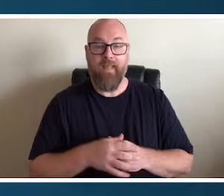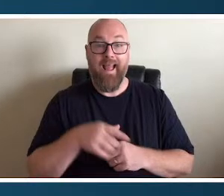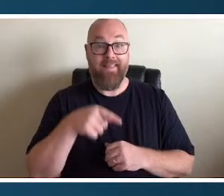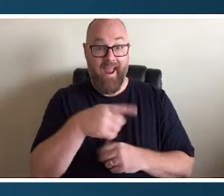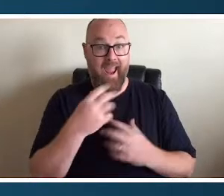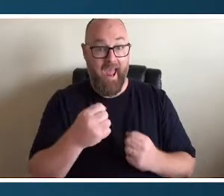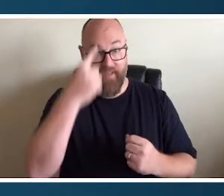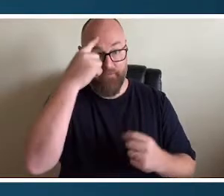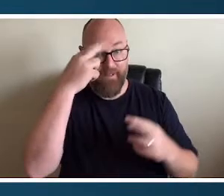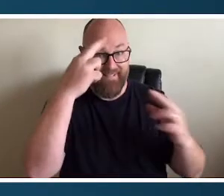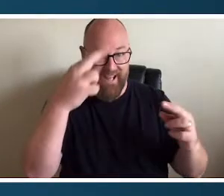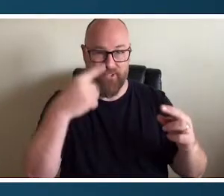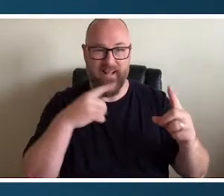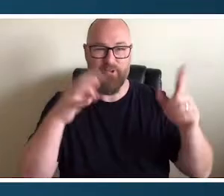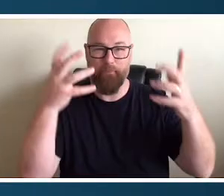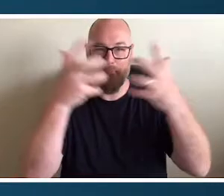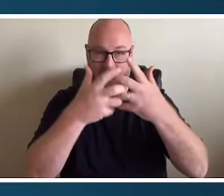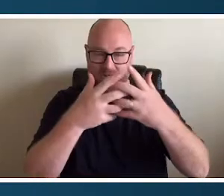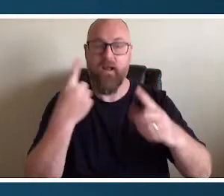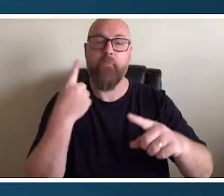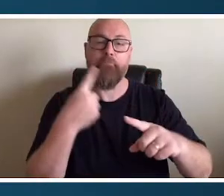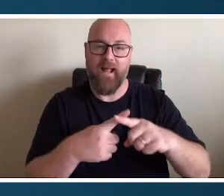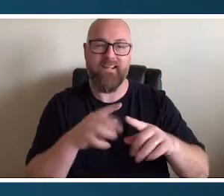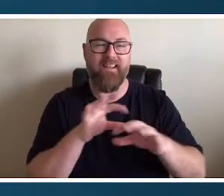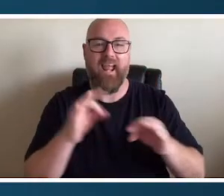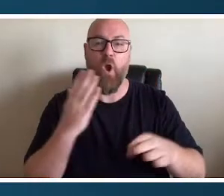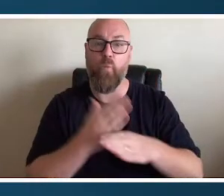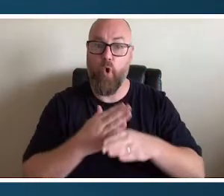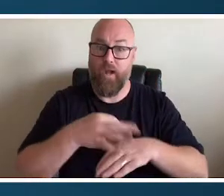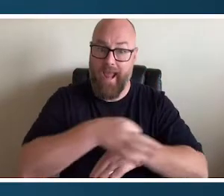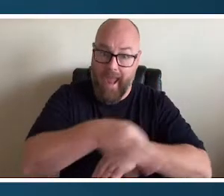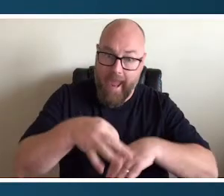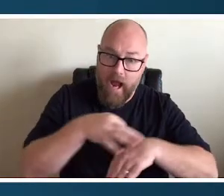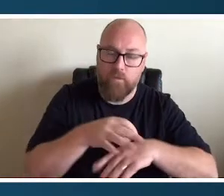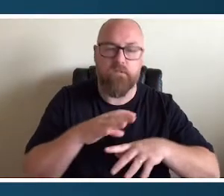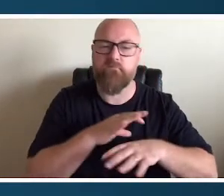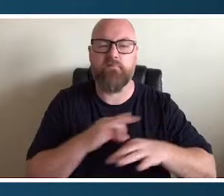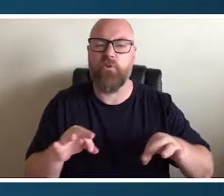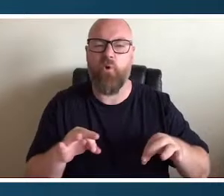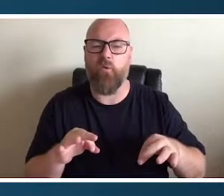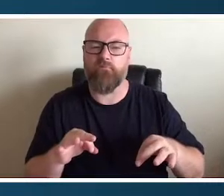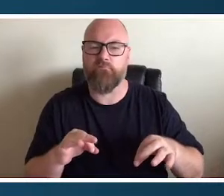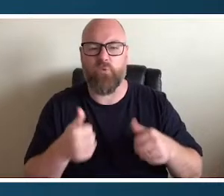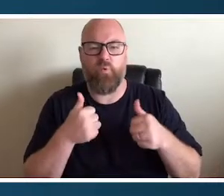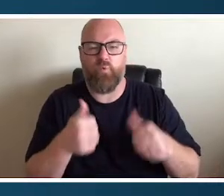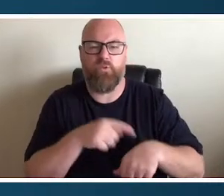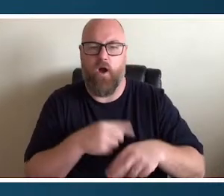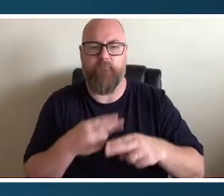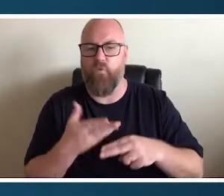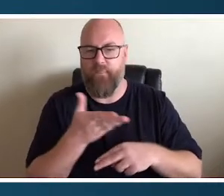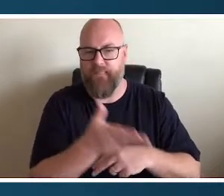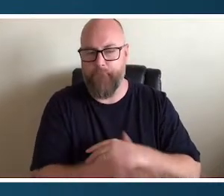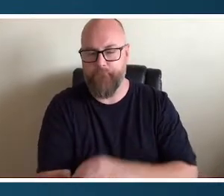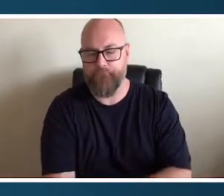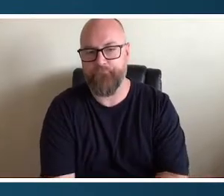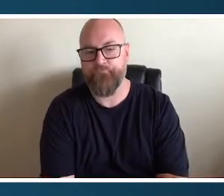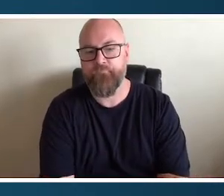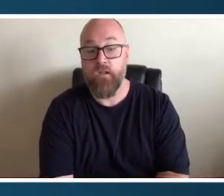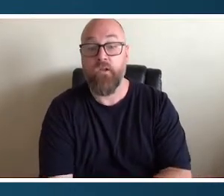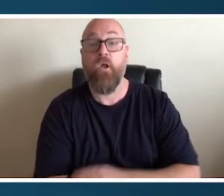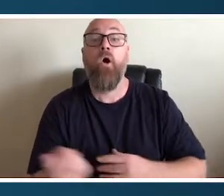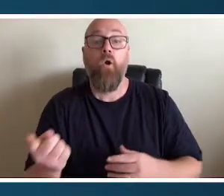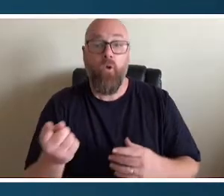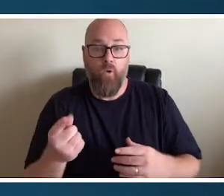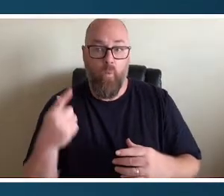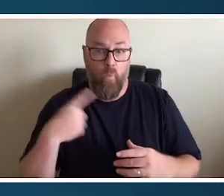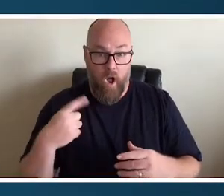as inconvenient working hours. So just to put some context there, the deduction on average, the